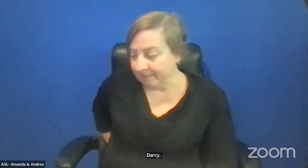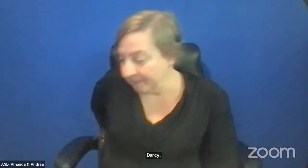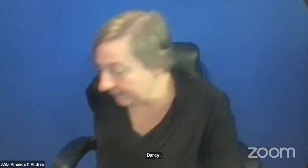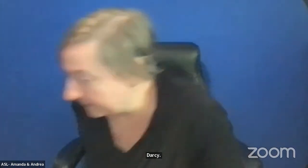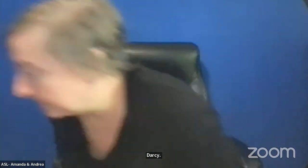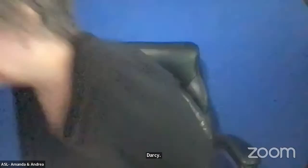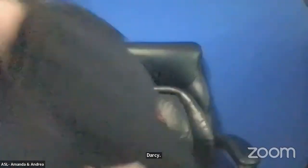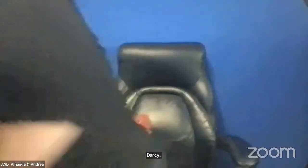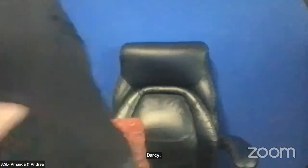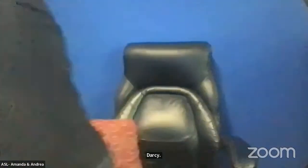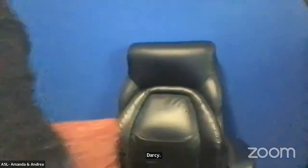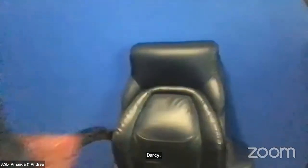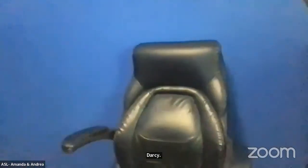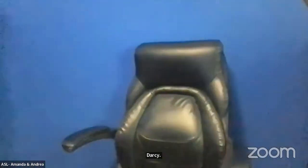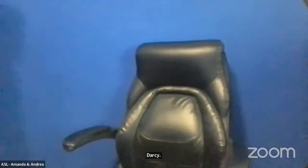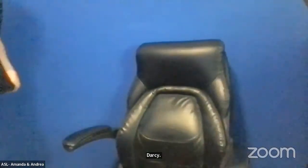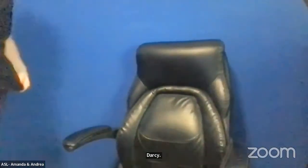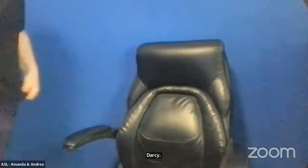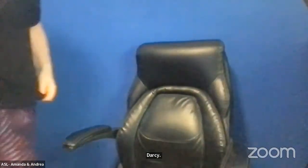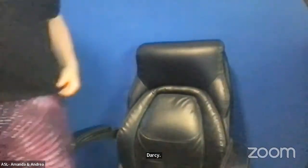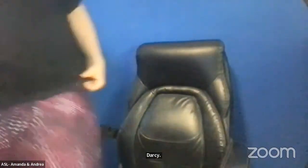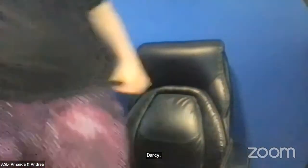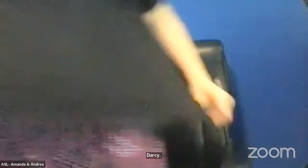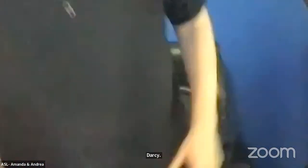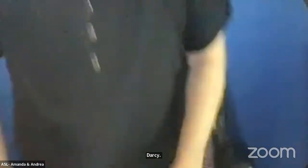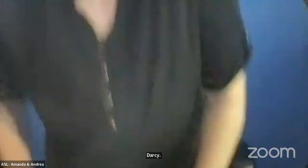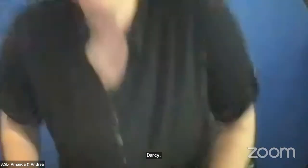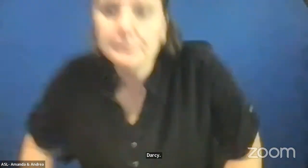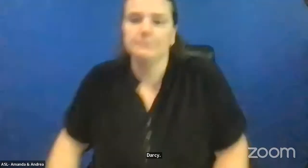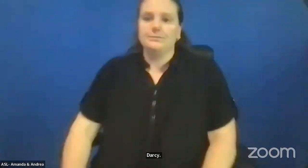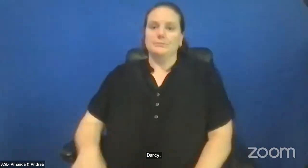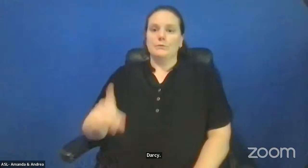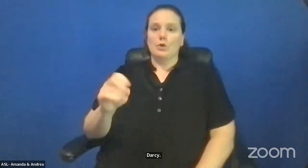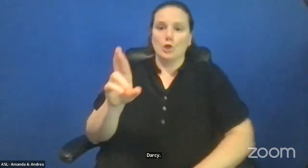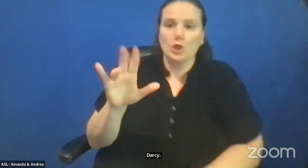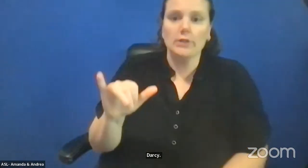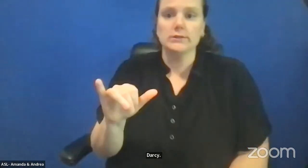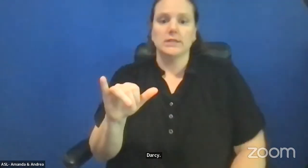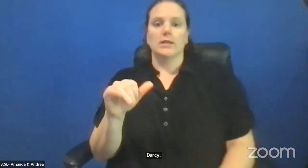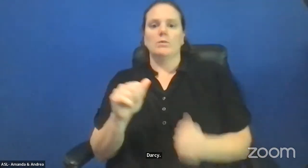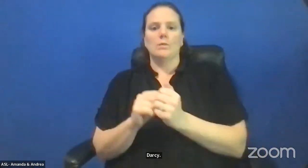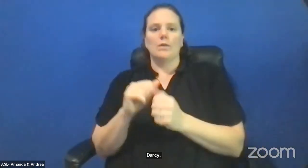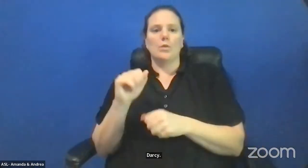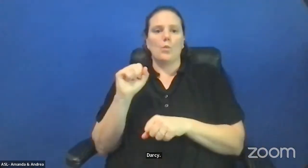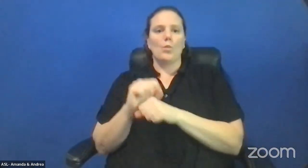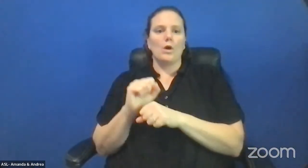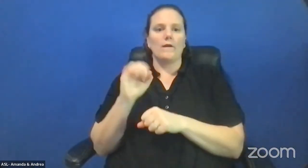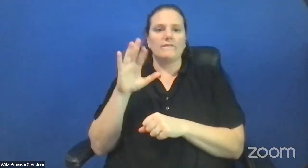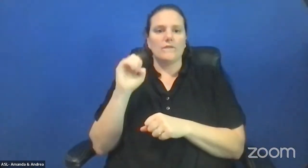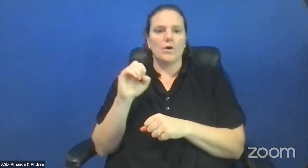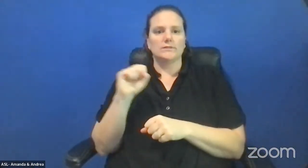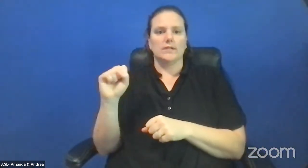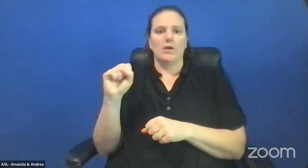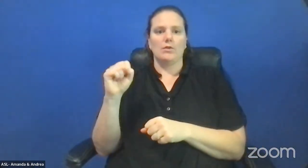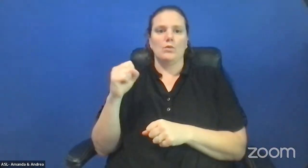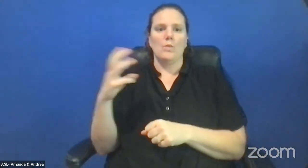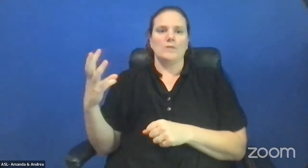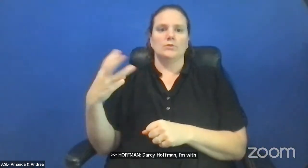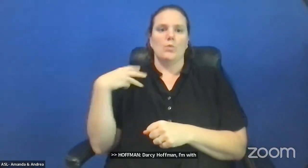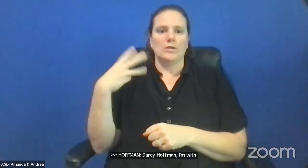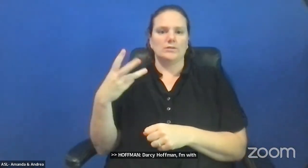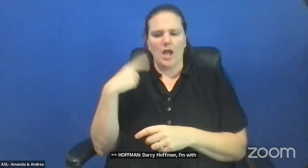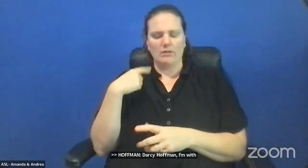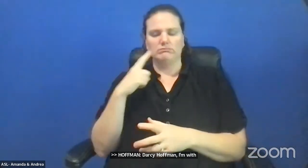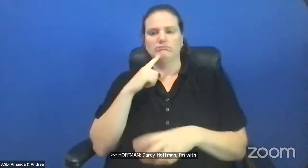Hi, everyone. Darcy Hoffman, she, her pronouns. I'm with Workforce Southwest Washington. And I went really literal when I thought about the